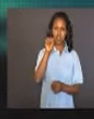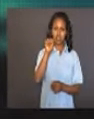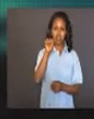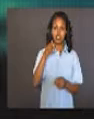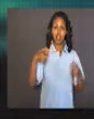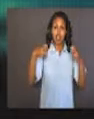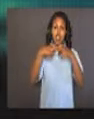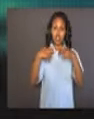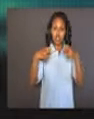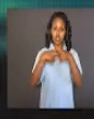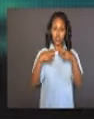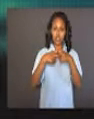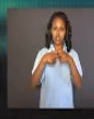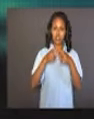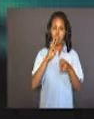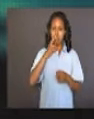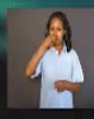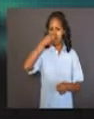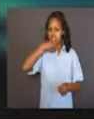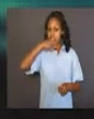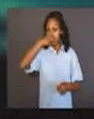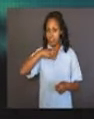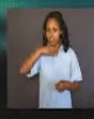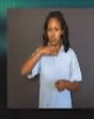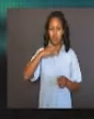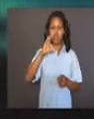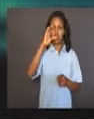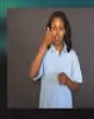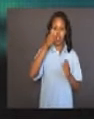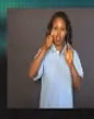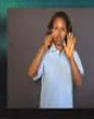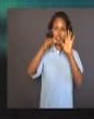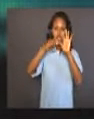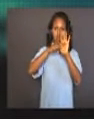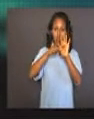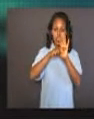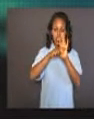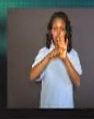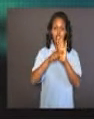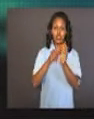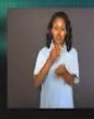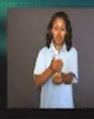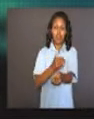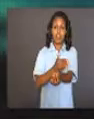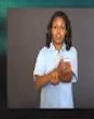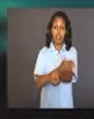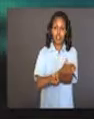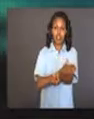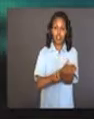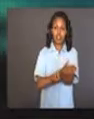The electrons are heated by the cathode and modified by